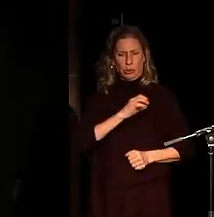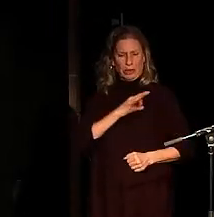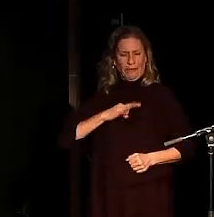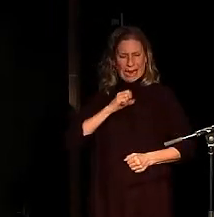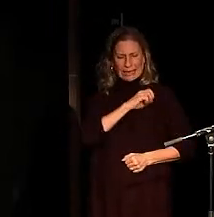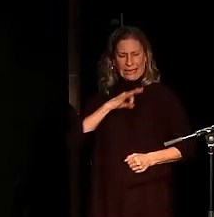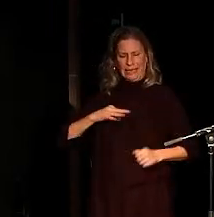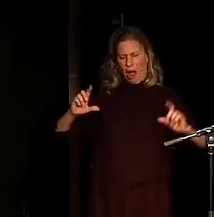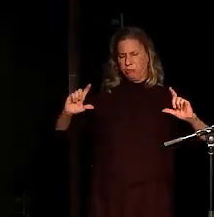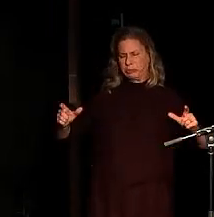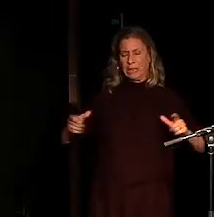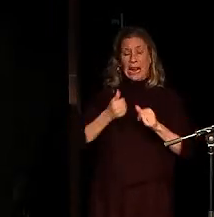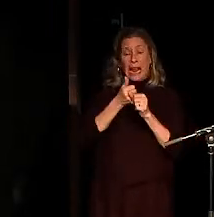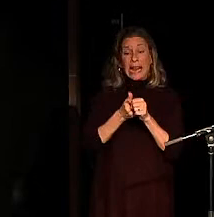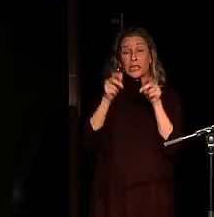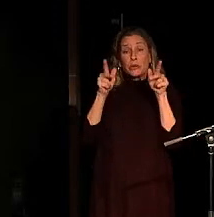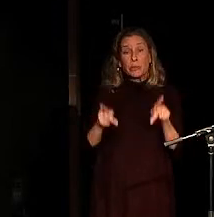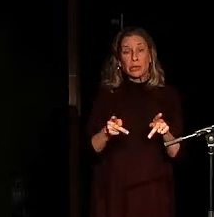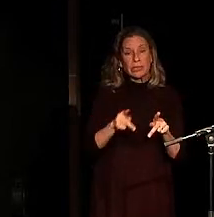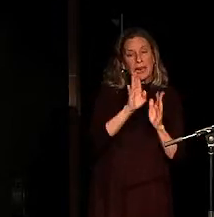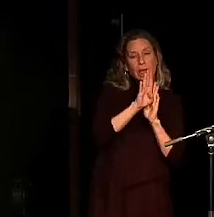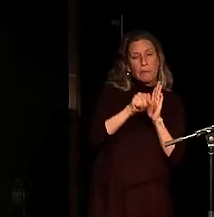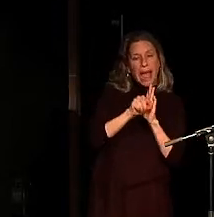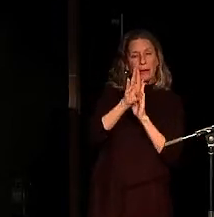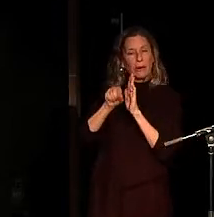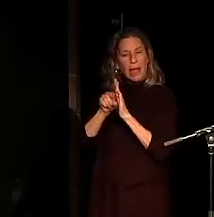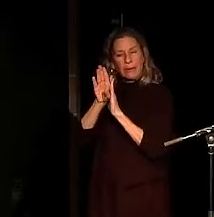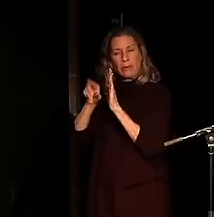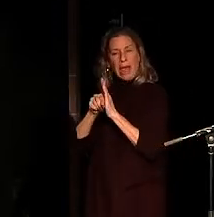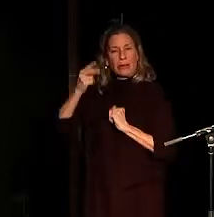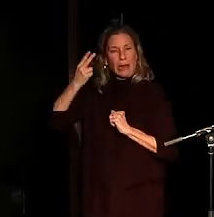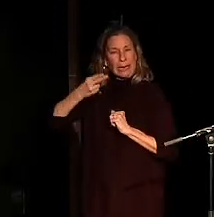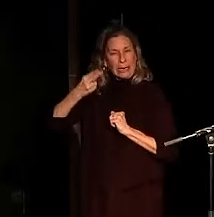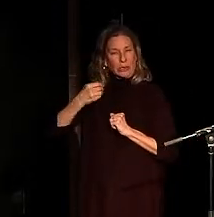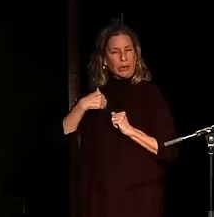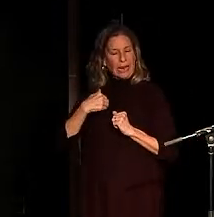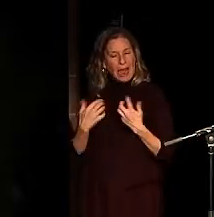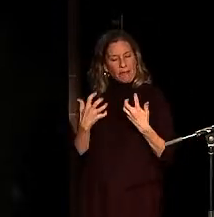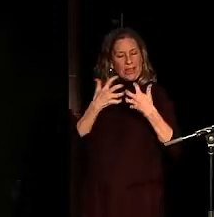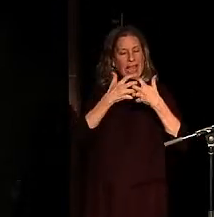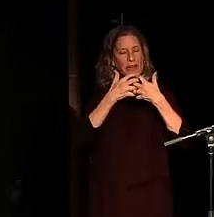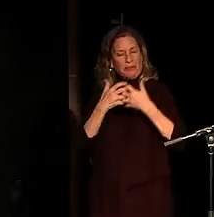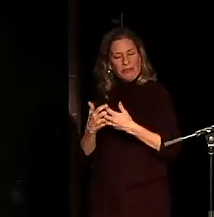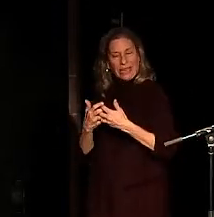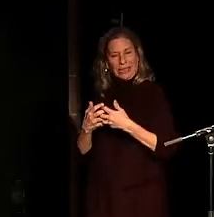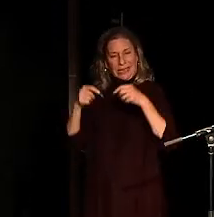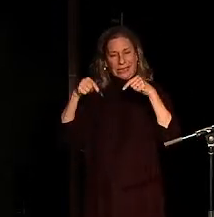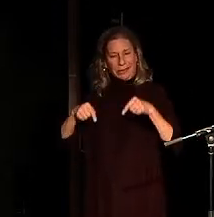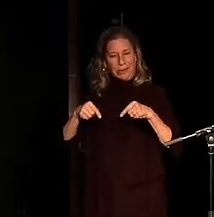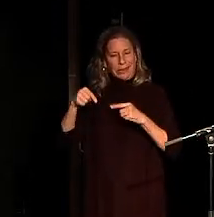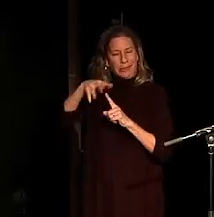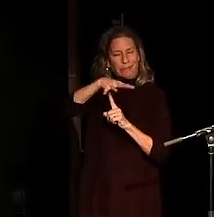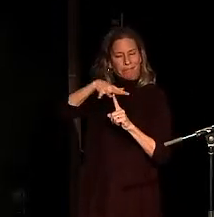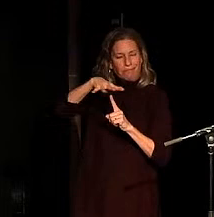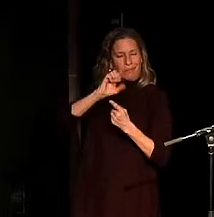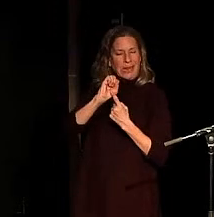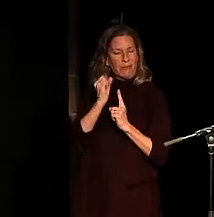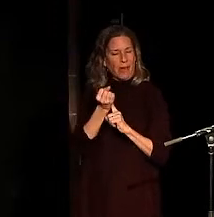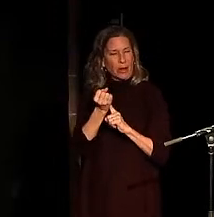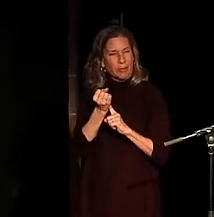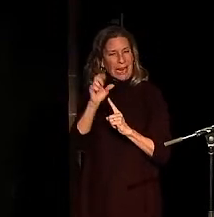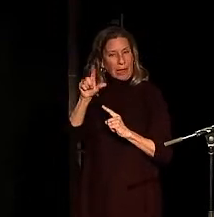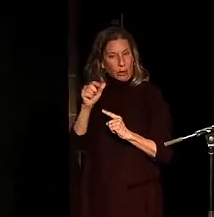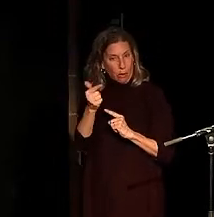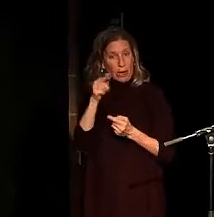staff. And each person has their background and the history that fits into the dynamic work and learning environment that we have.